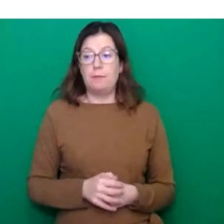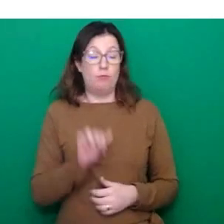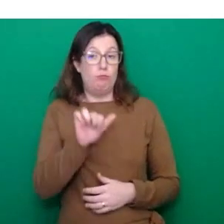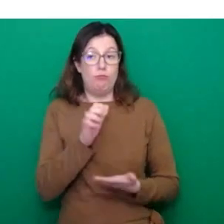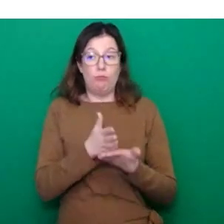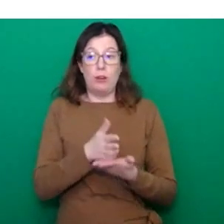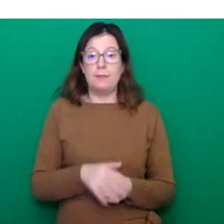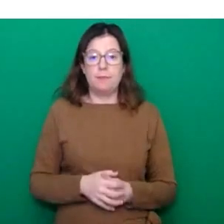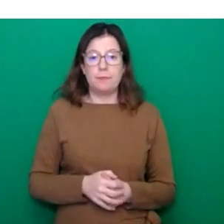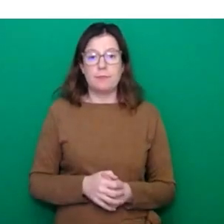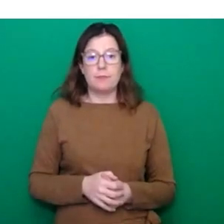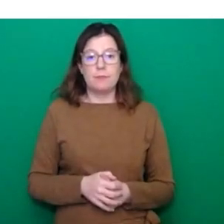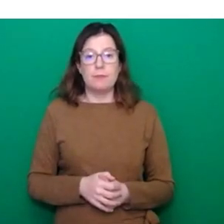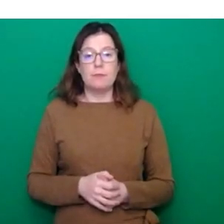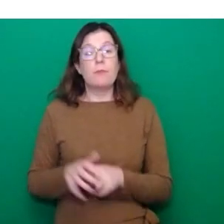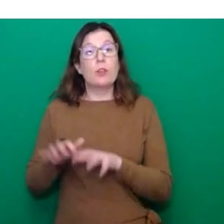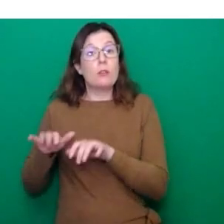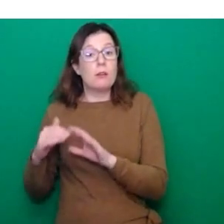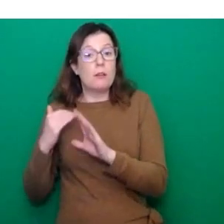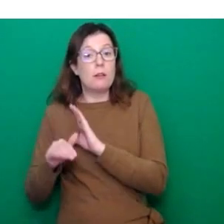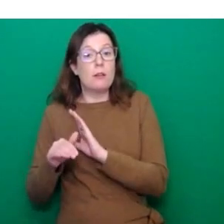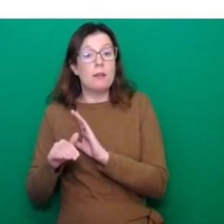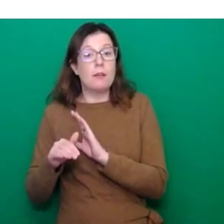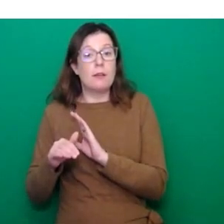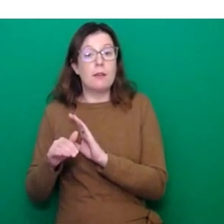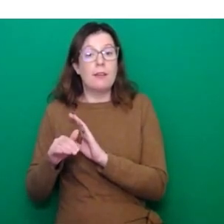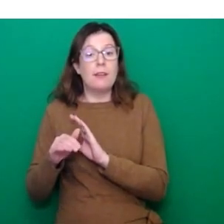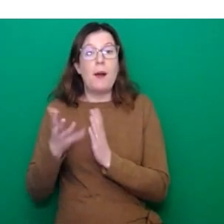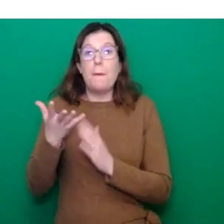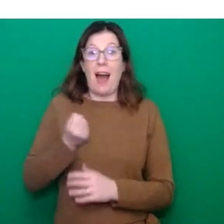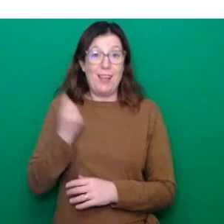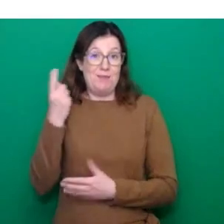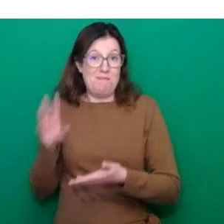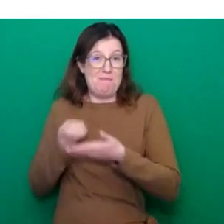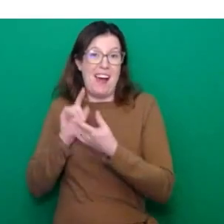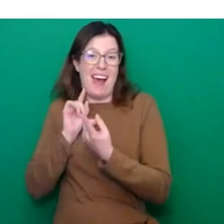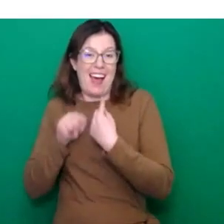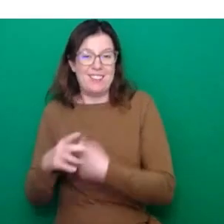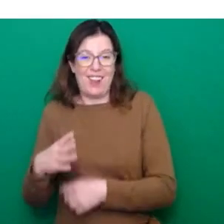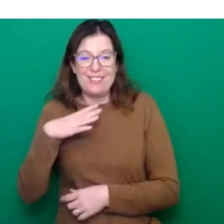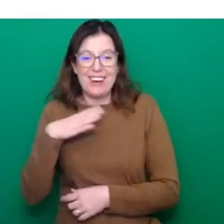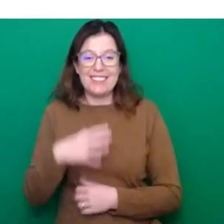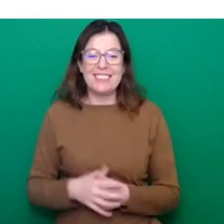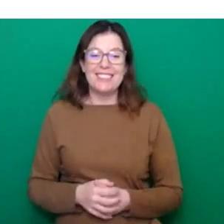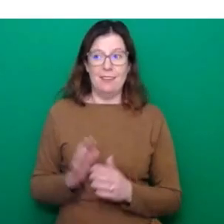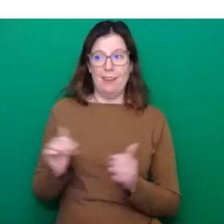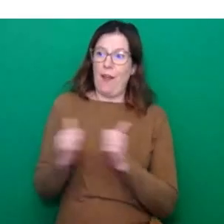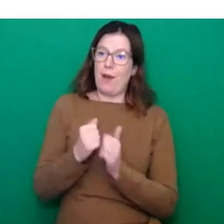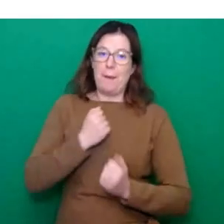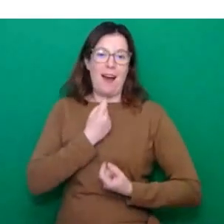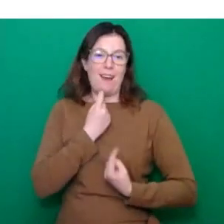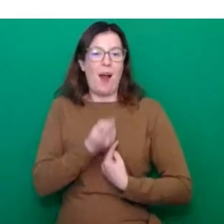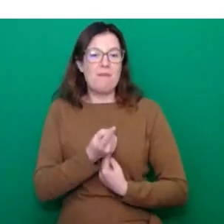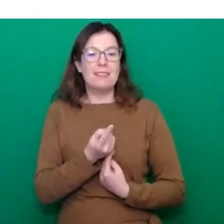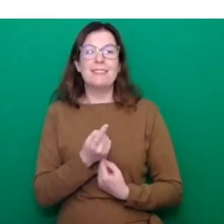Oh, there you go. Somebody in the chat has answered the question about the pay. So there you go. That's a double confirmation. And going on to